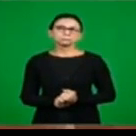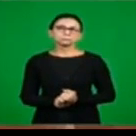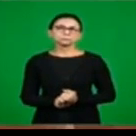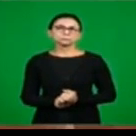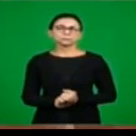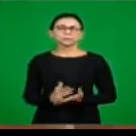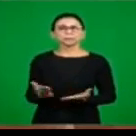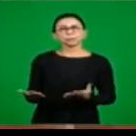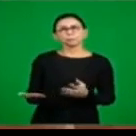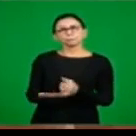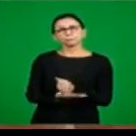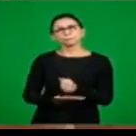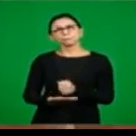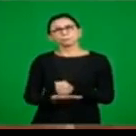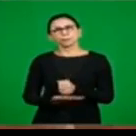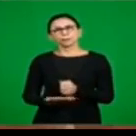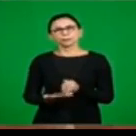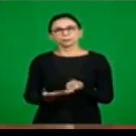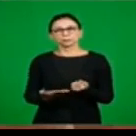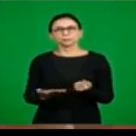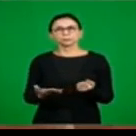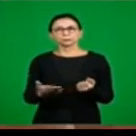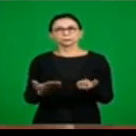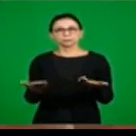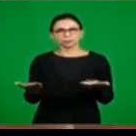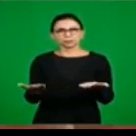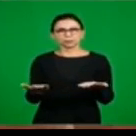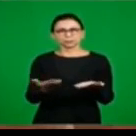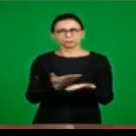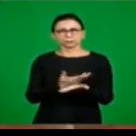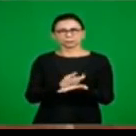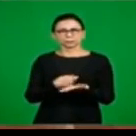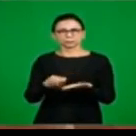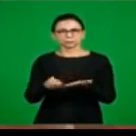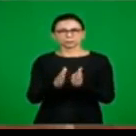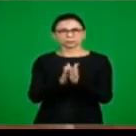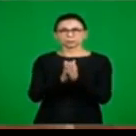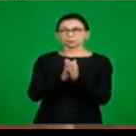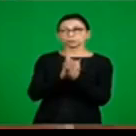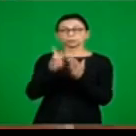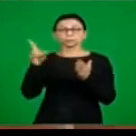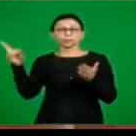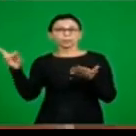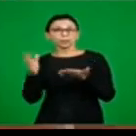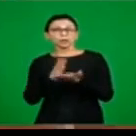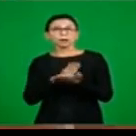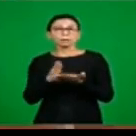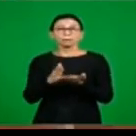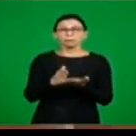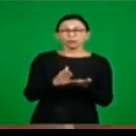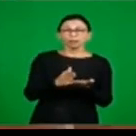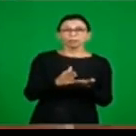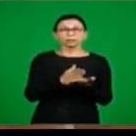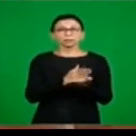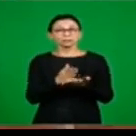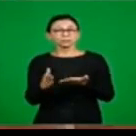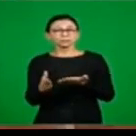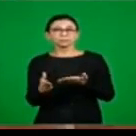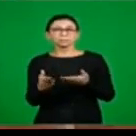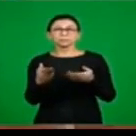certain point based on the Word and on the Scriptures. But a few